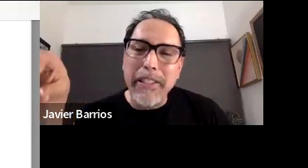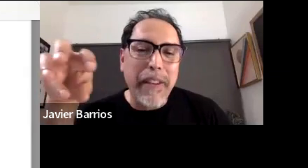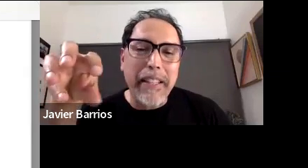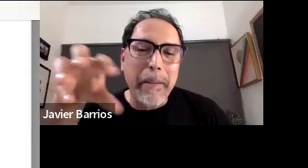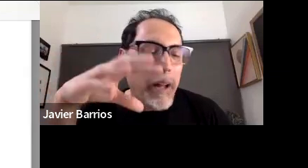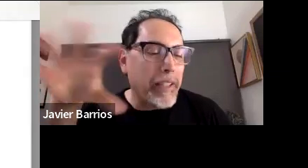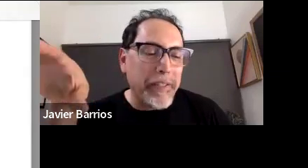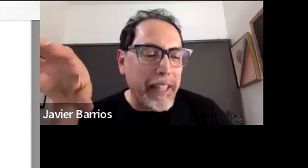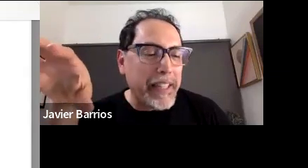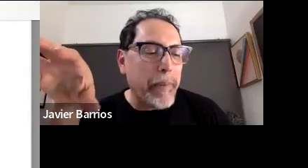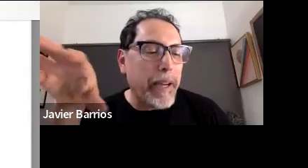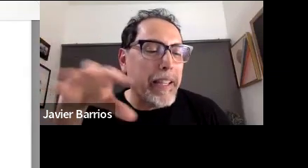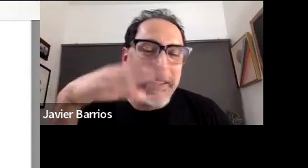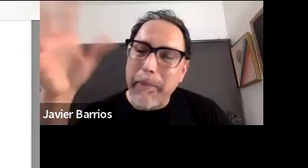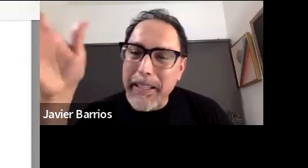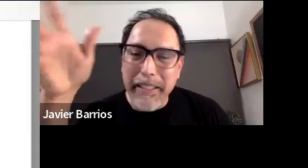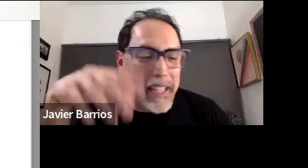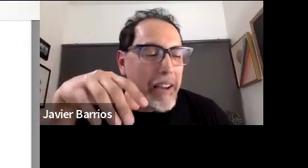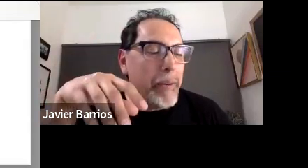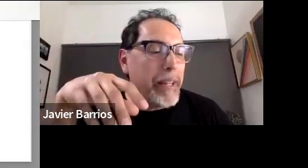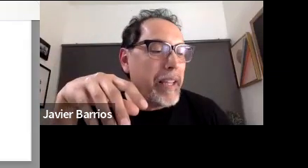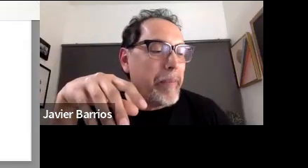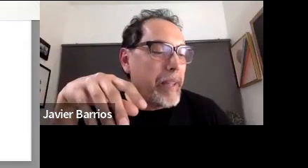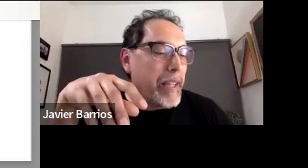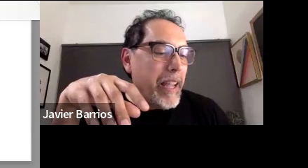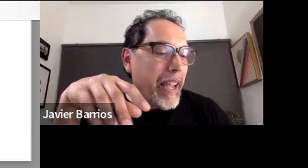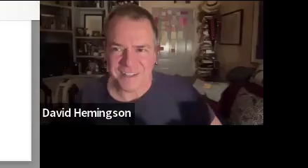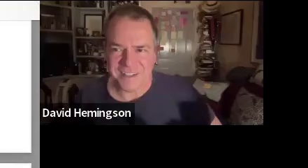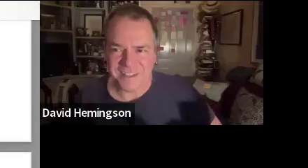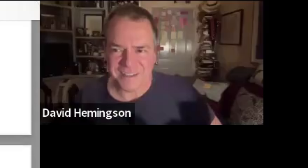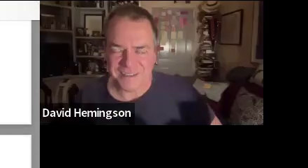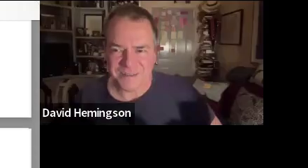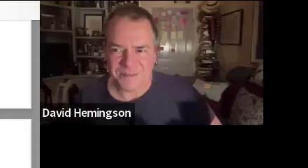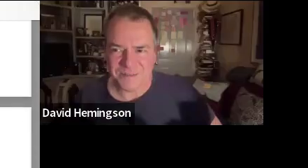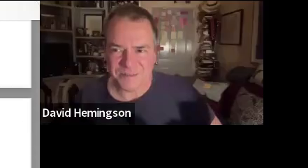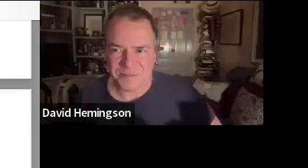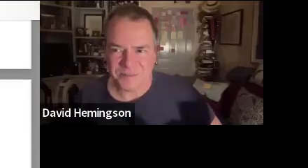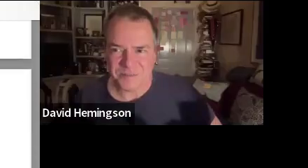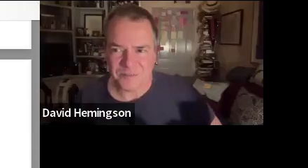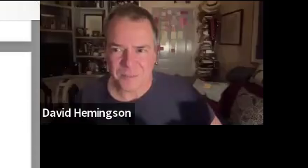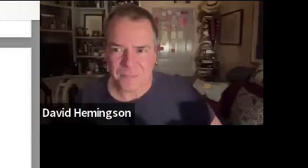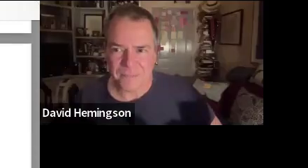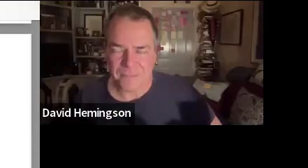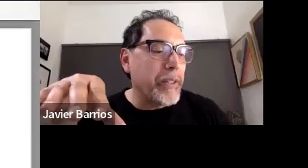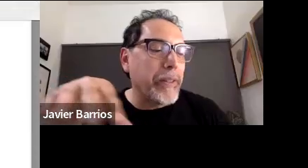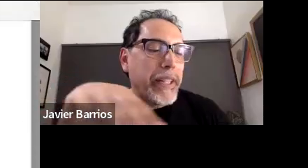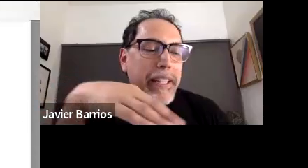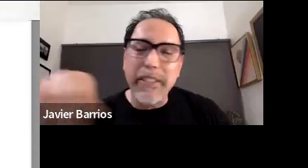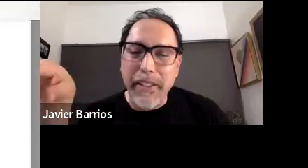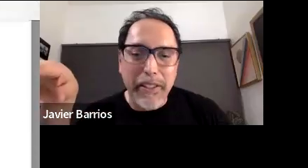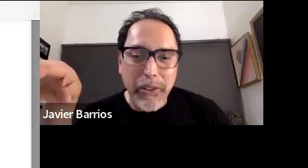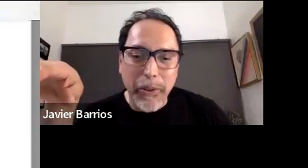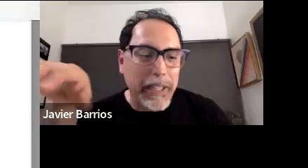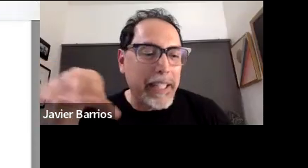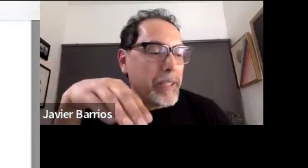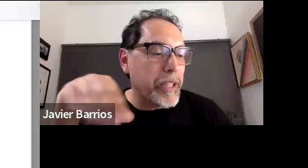how Paul is affected by by his encounter with him. And he's so bothered, that on page 82, he